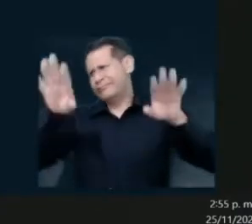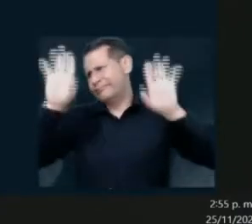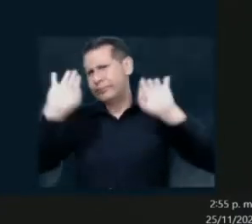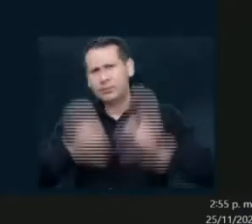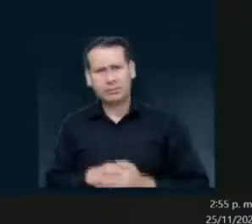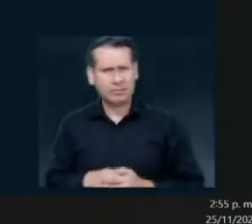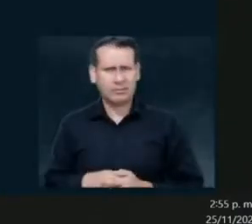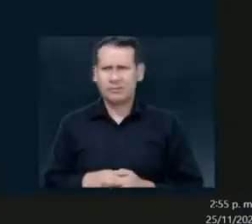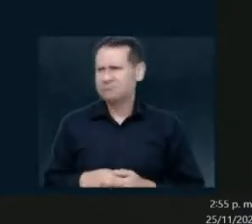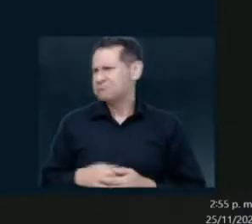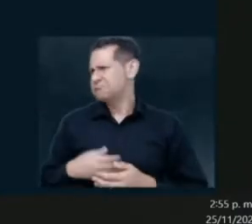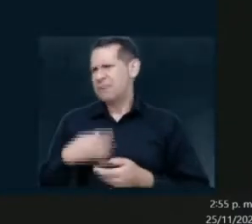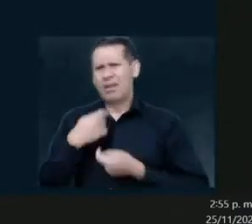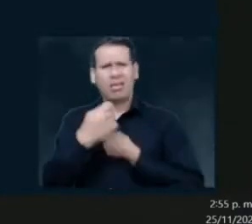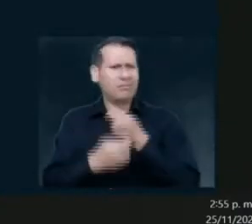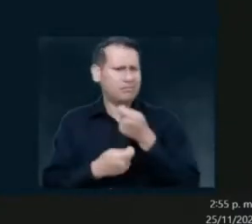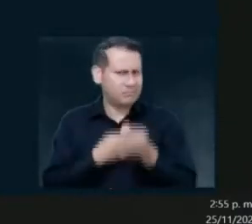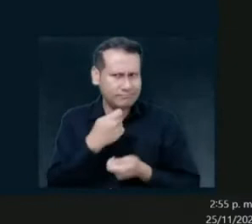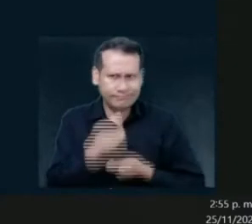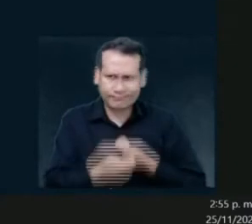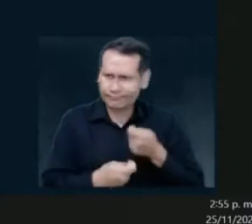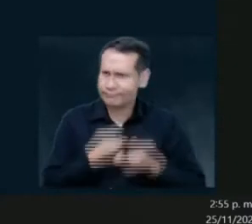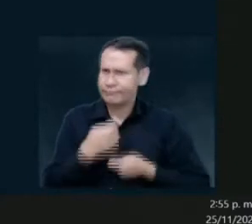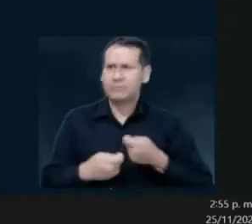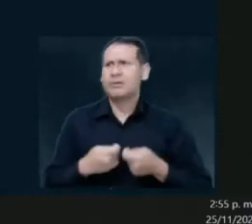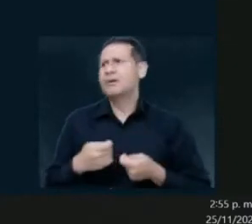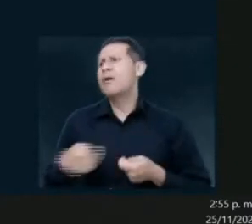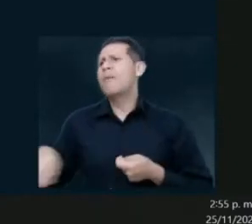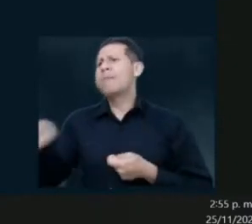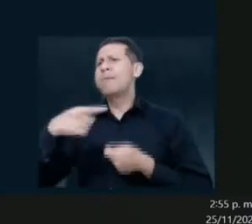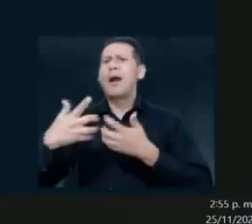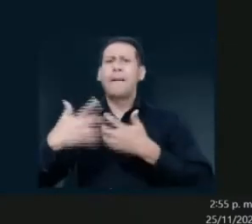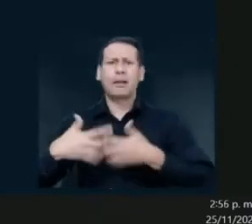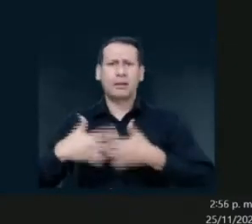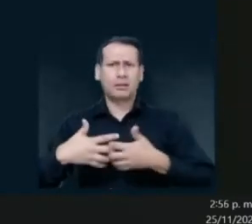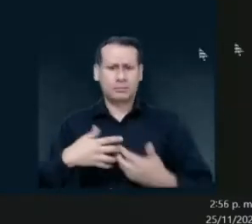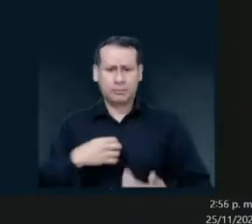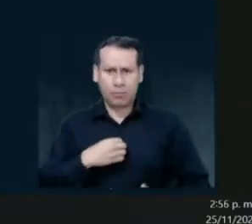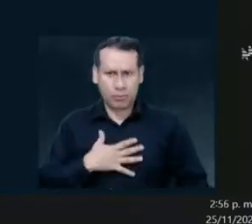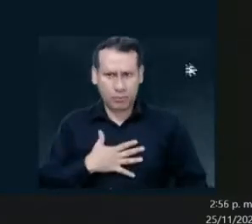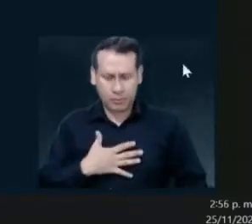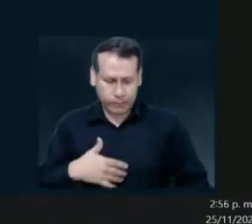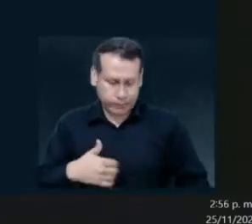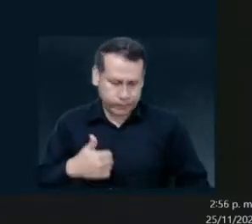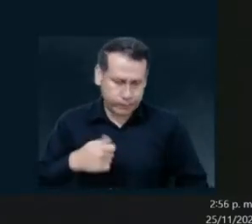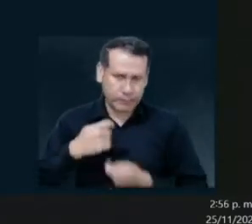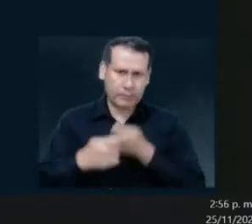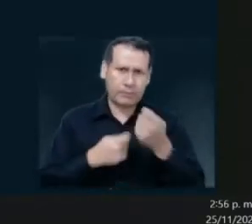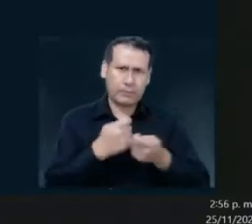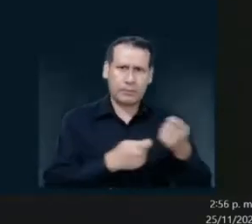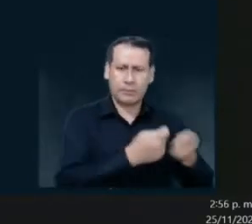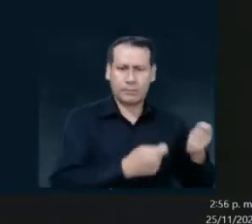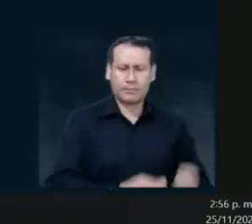is a commercial affair. It's a very good business. It's a very good opportunity for these